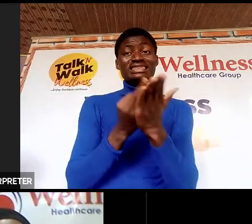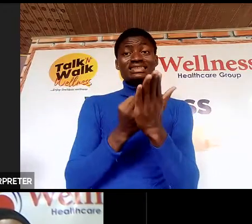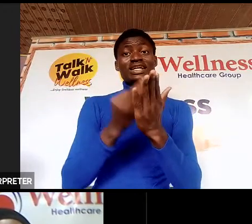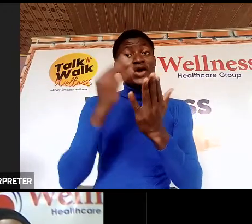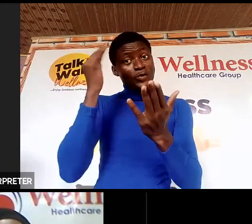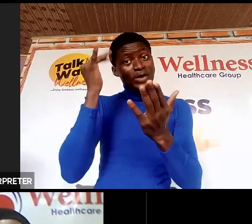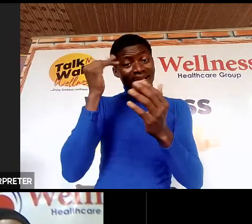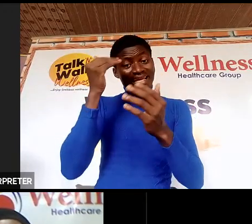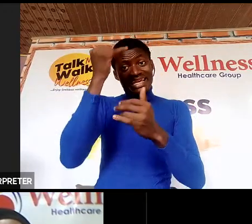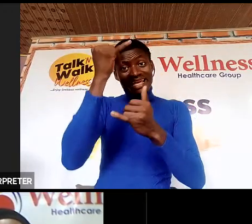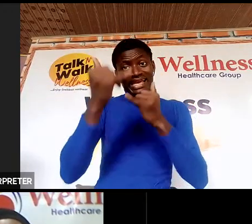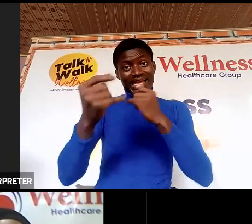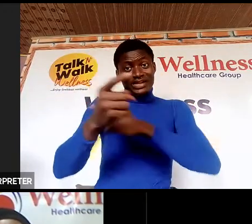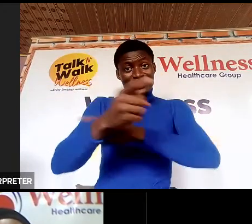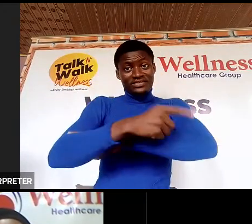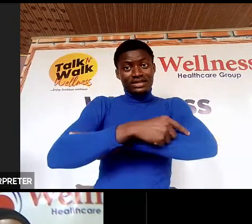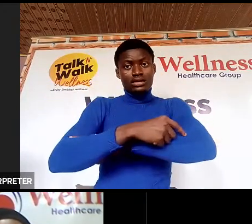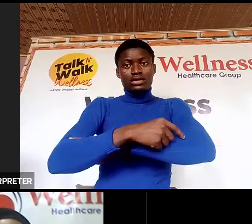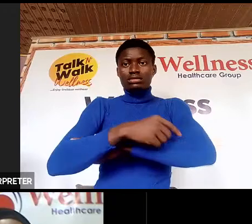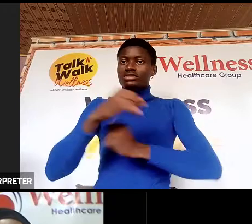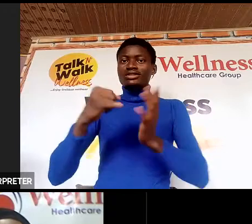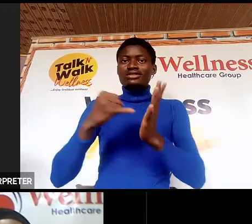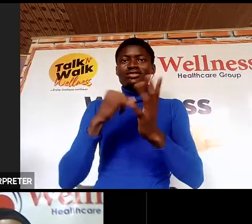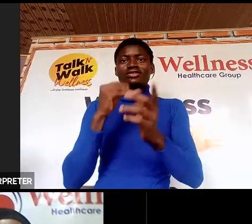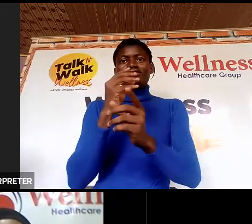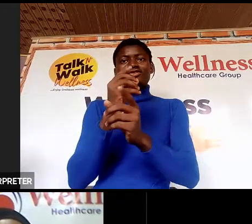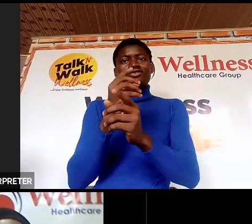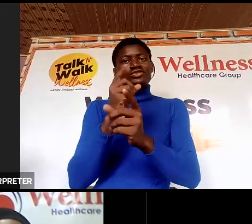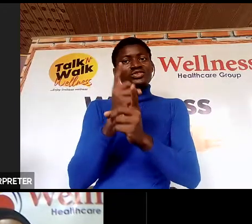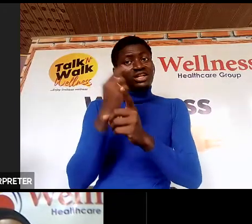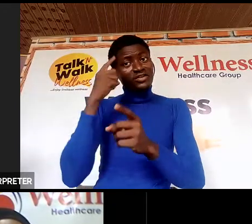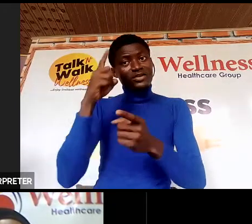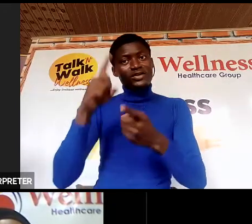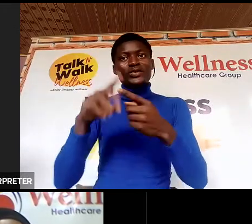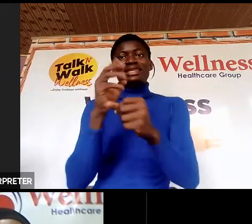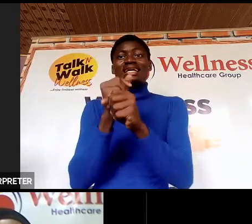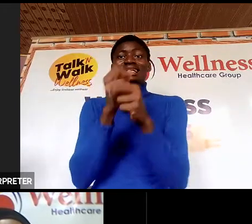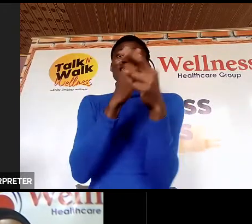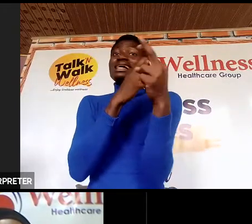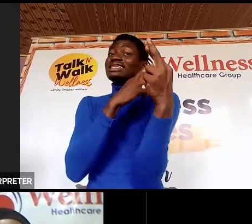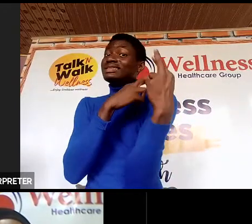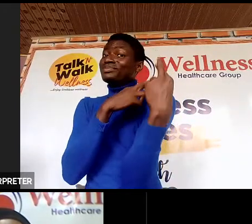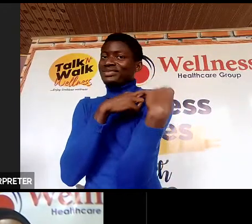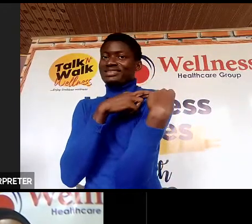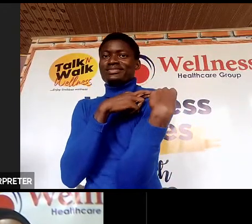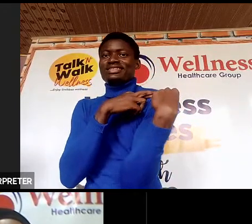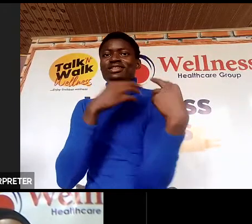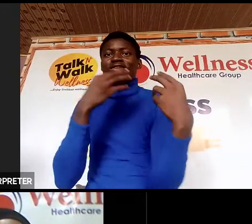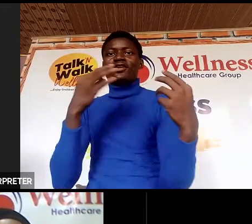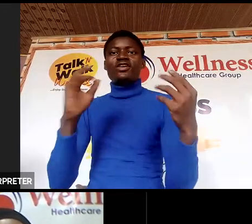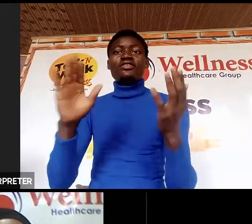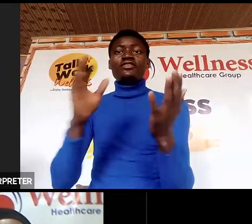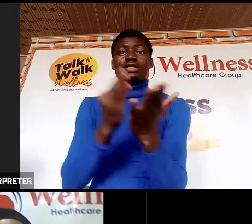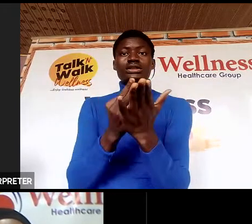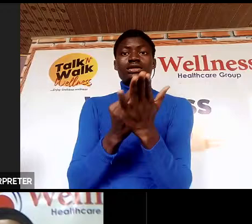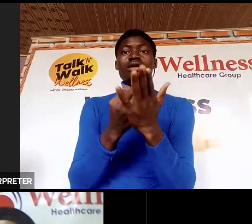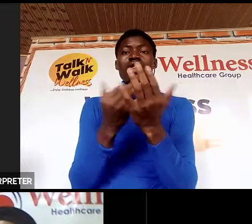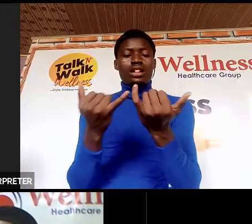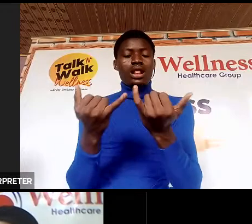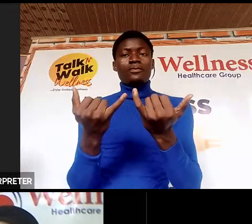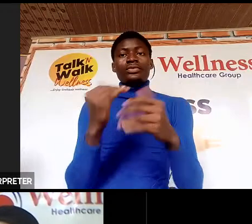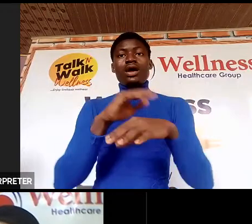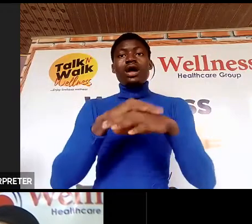taking responsibility of your finances. So tying that to wellness, one thing I've learned is that if you're able to